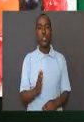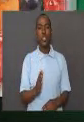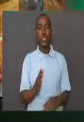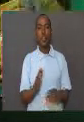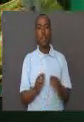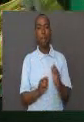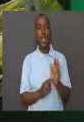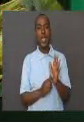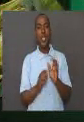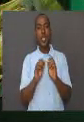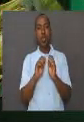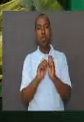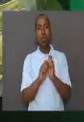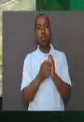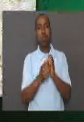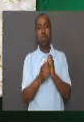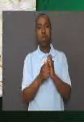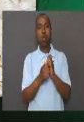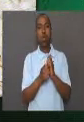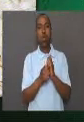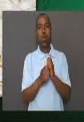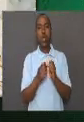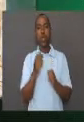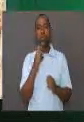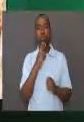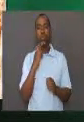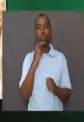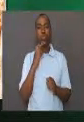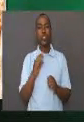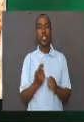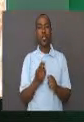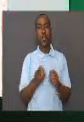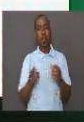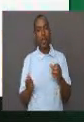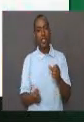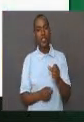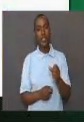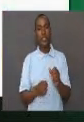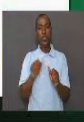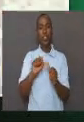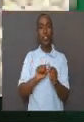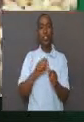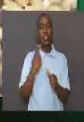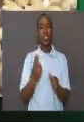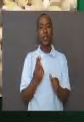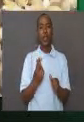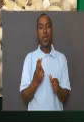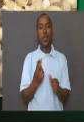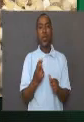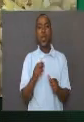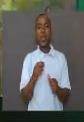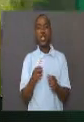berries, corn, rice, wheat, potatoes,